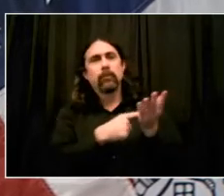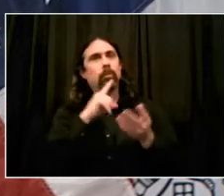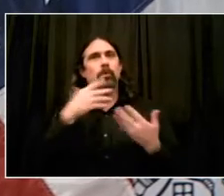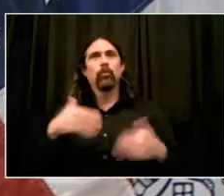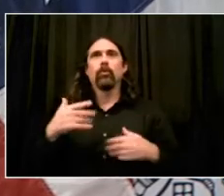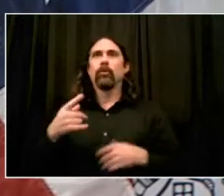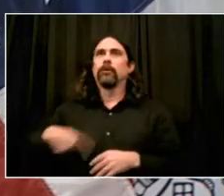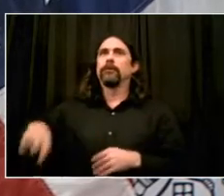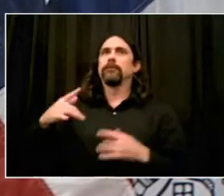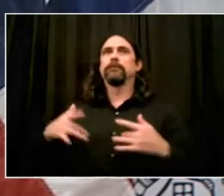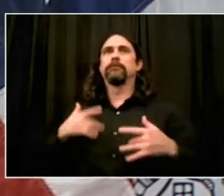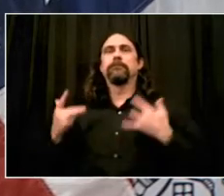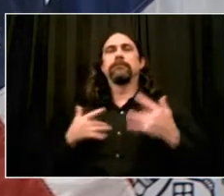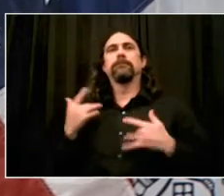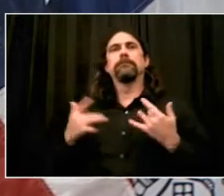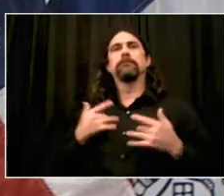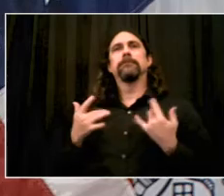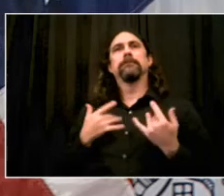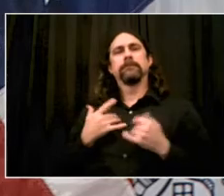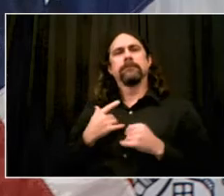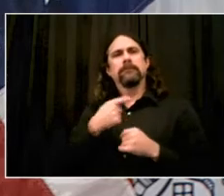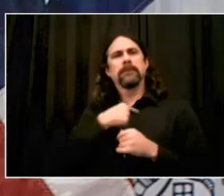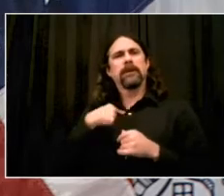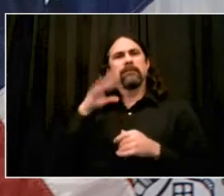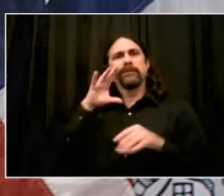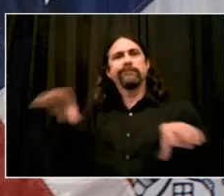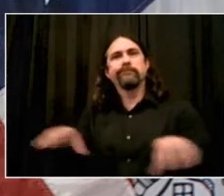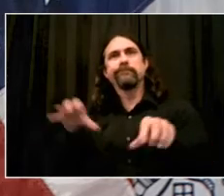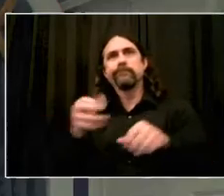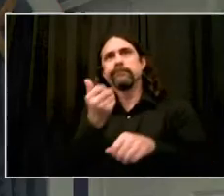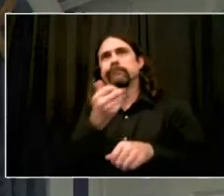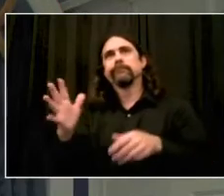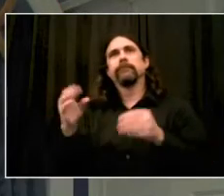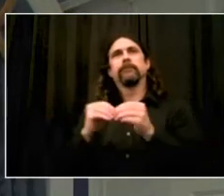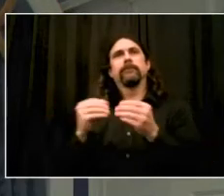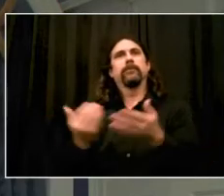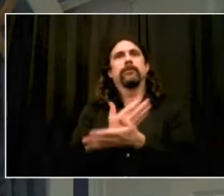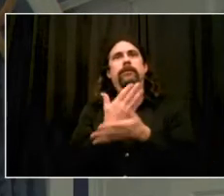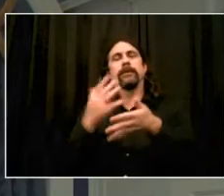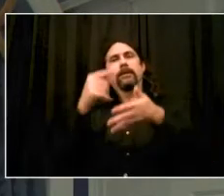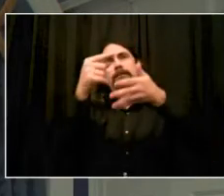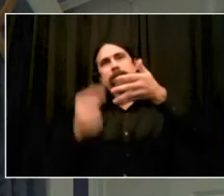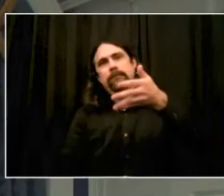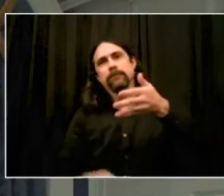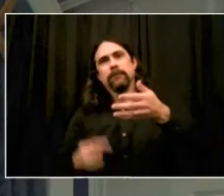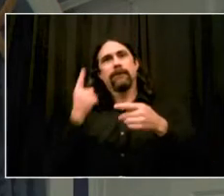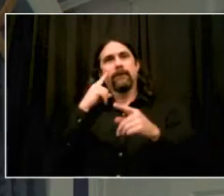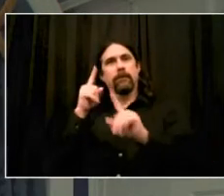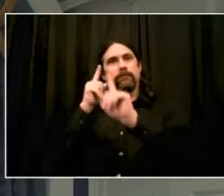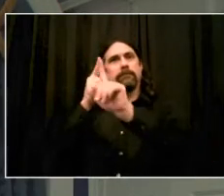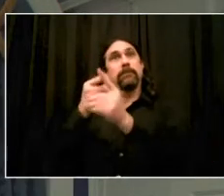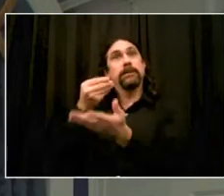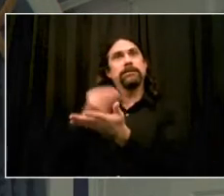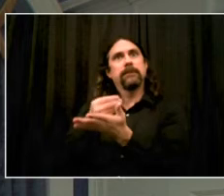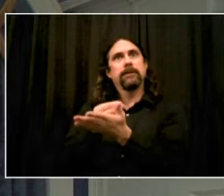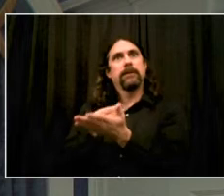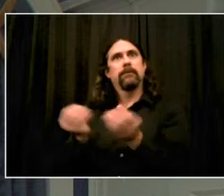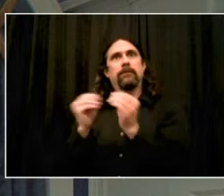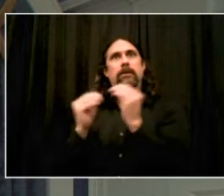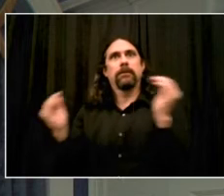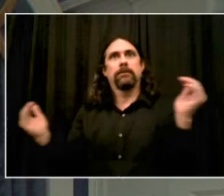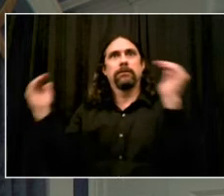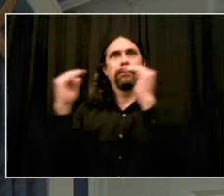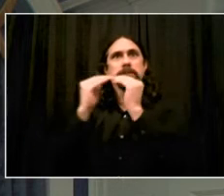economic justice. And here's one of them right here. So with your leadership, and we're going to be looking to you, this could be actually in